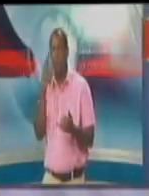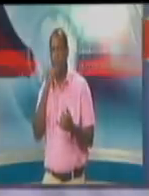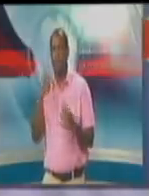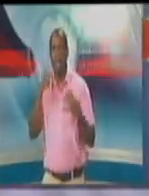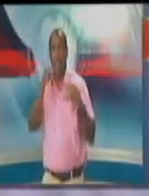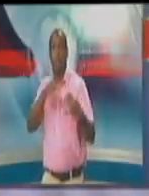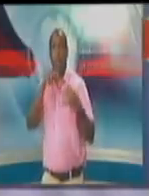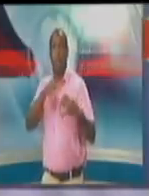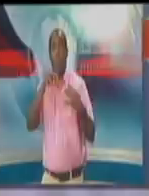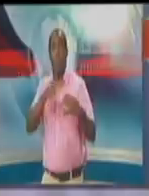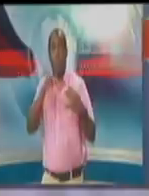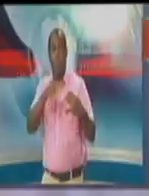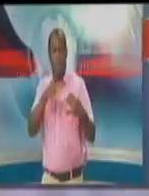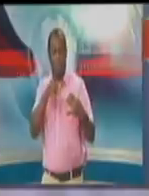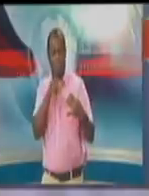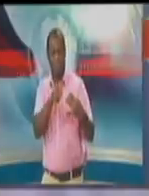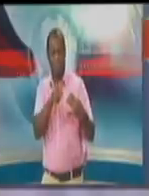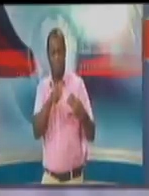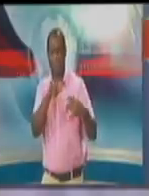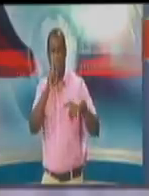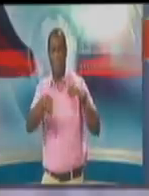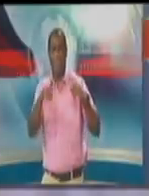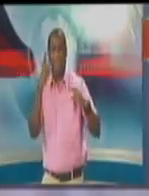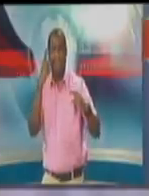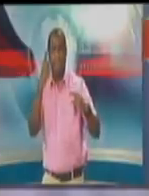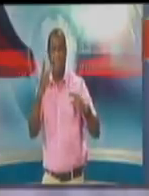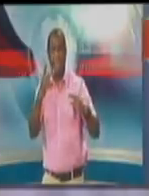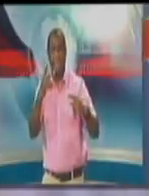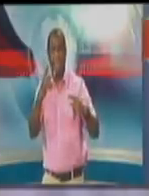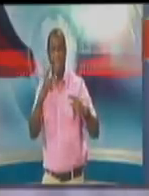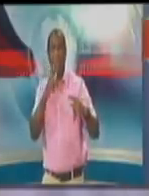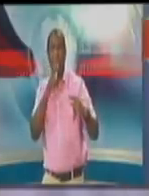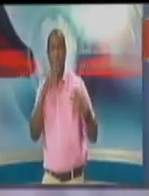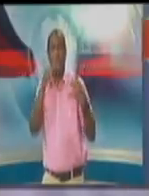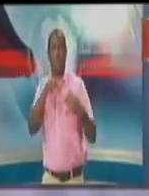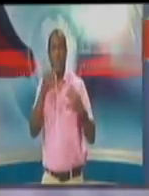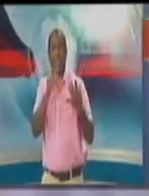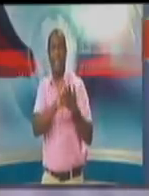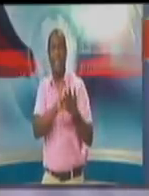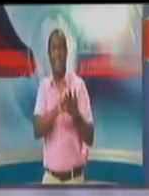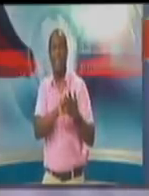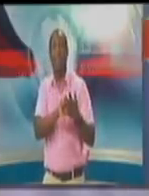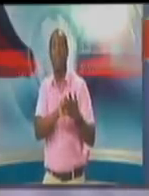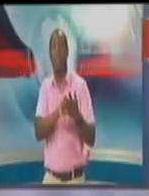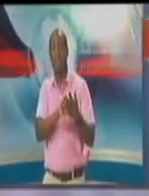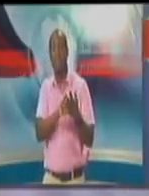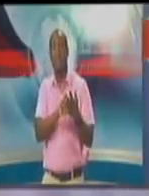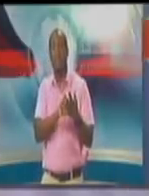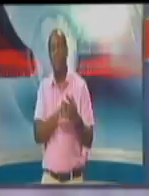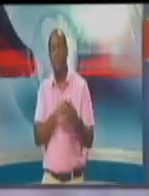be won or lost based on the capacity of the persons who are in the situation room.